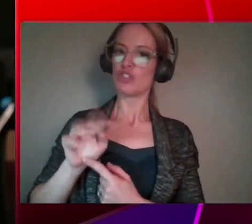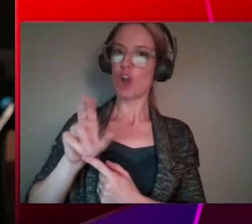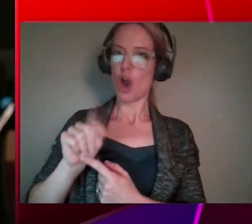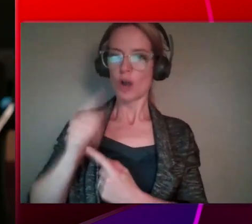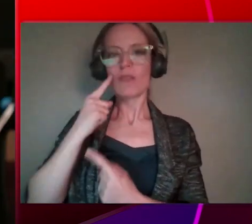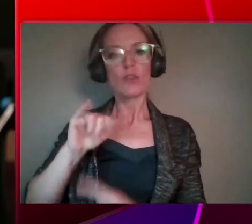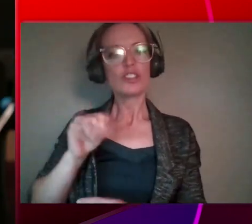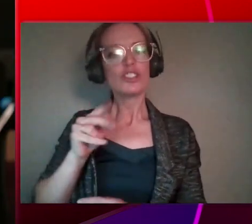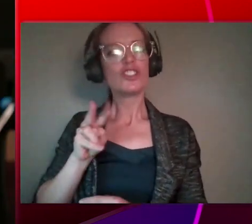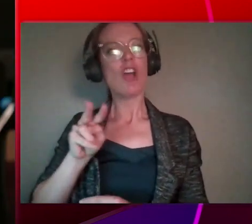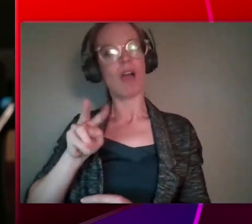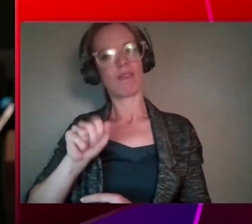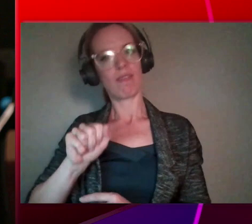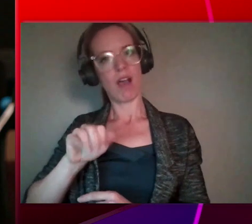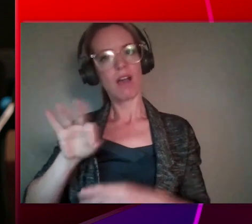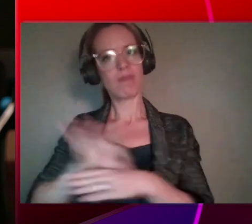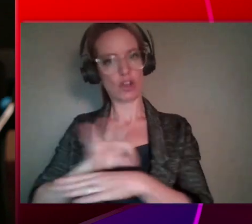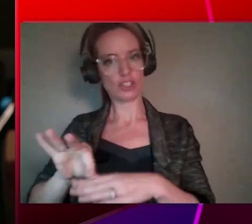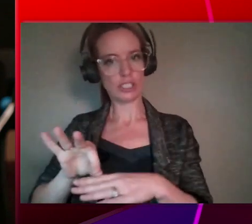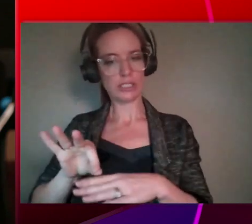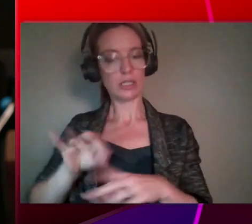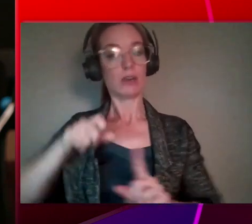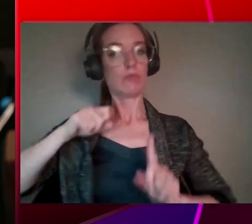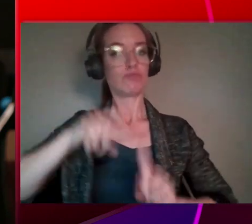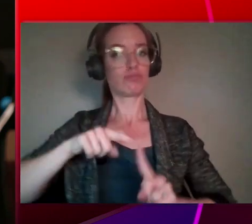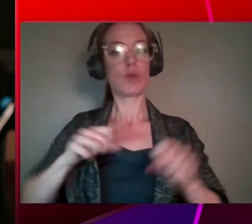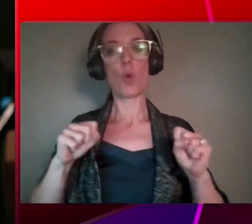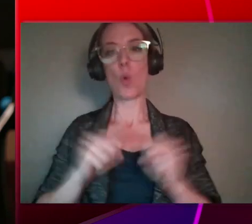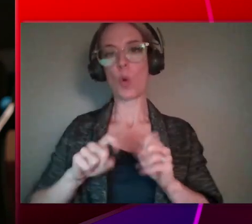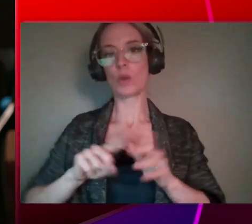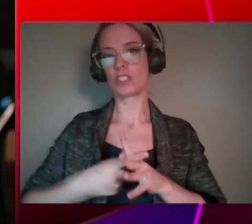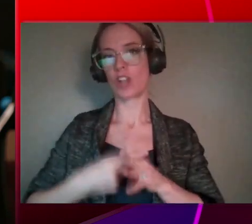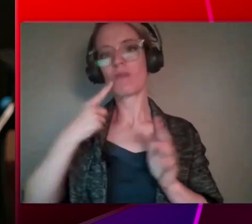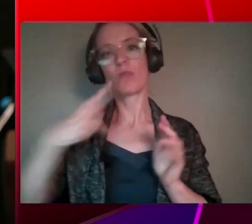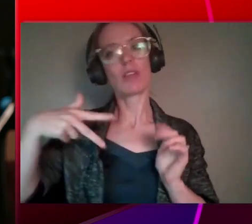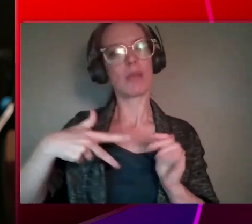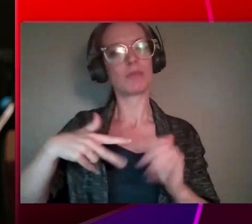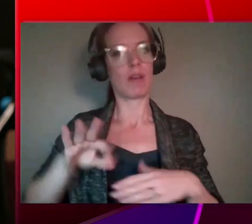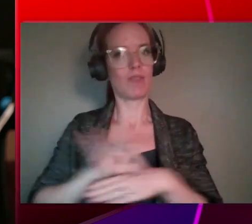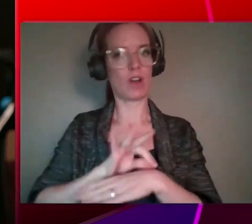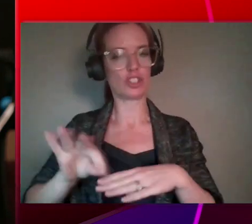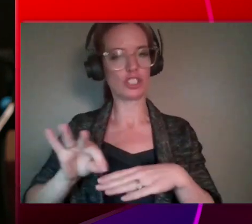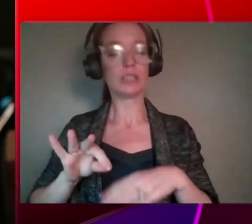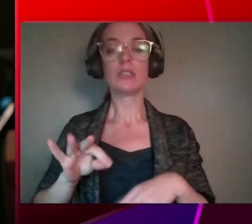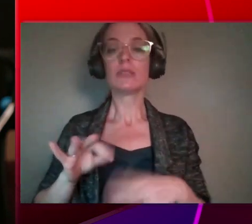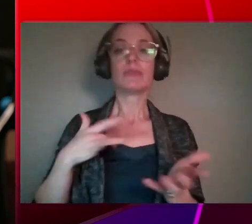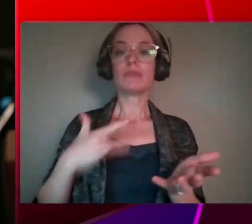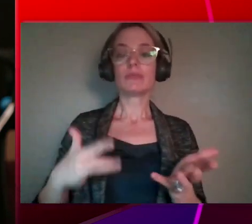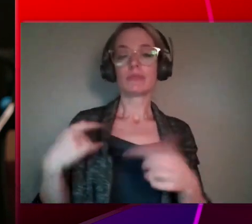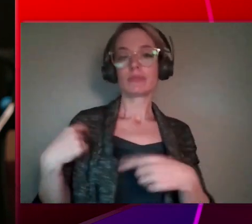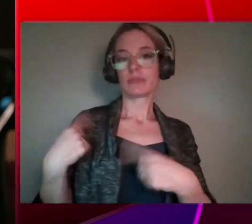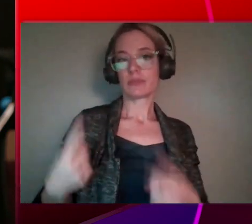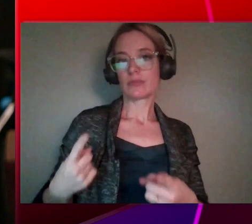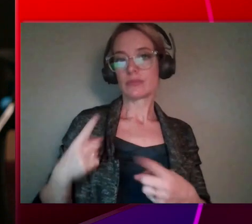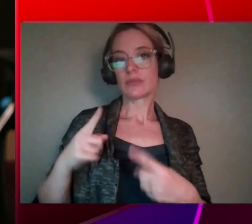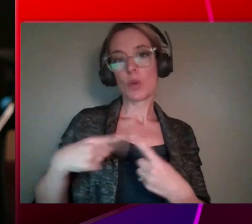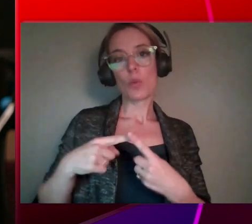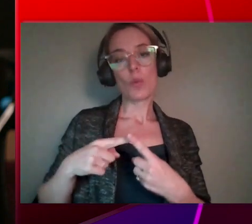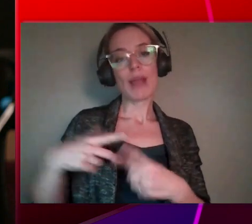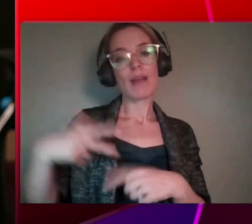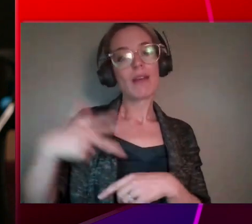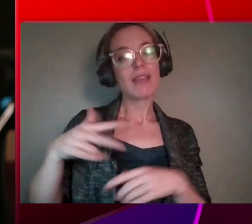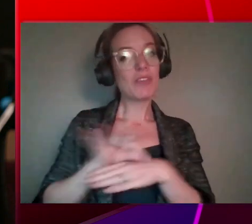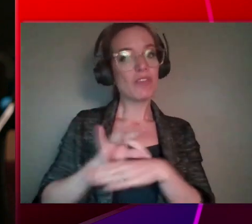at the cold starts of a Lambda function. So traditionally, when a Lambda function runs, it kind of has two